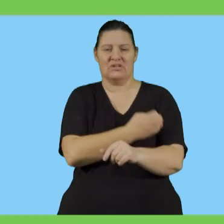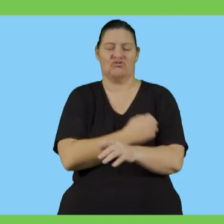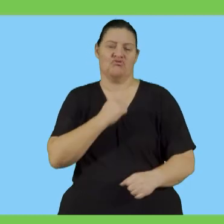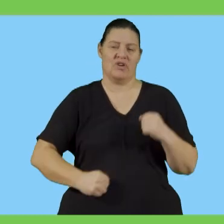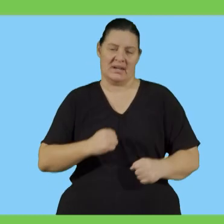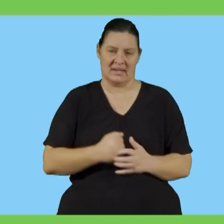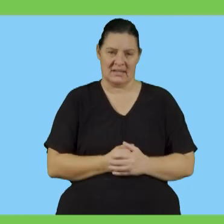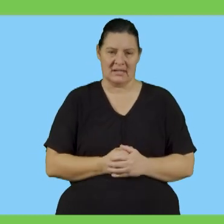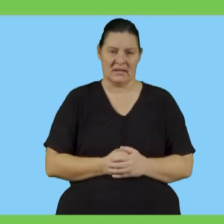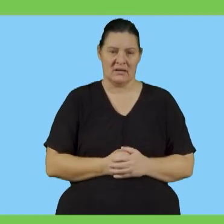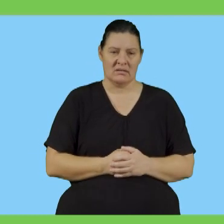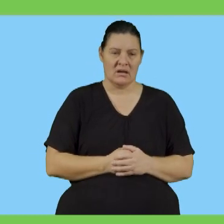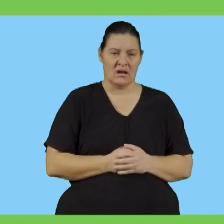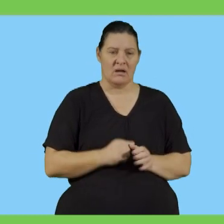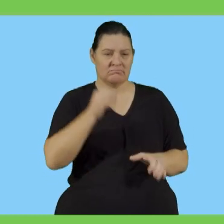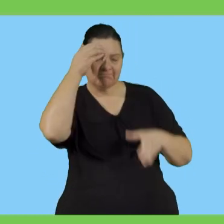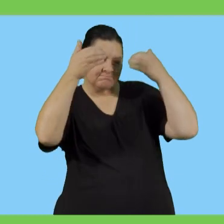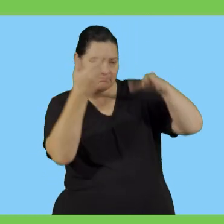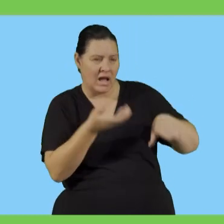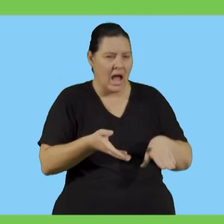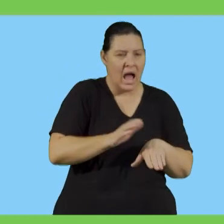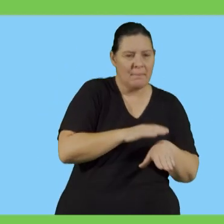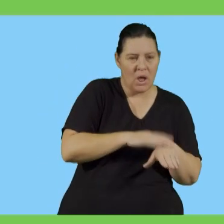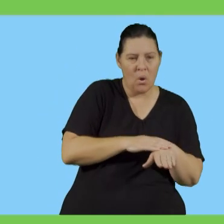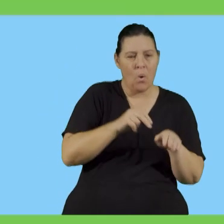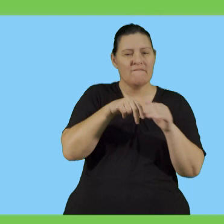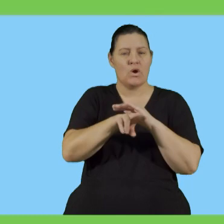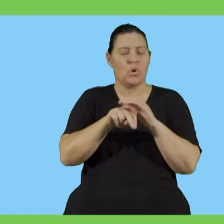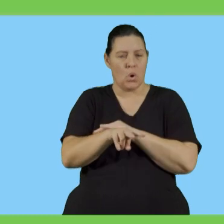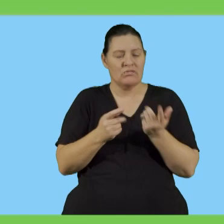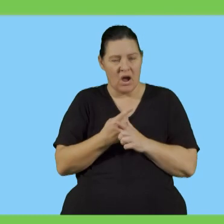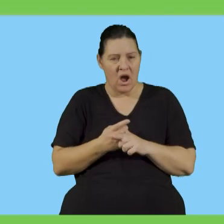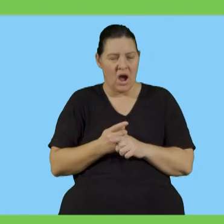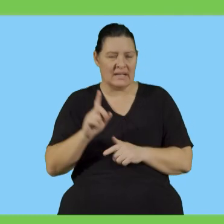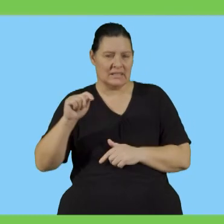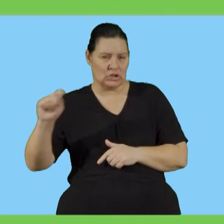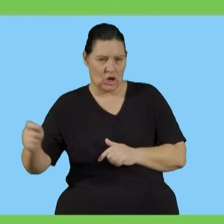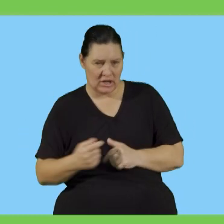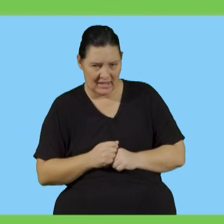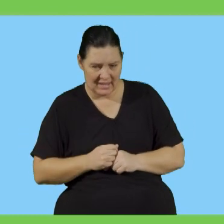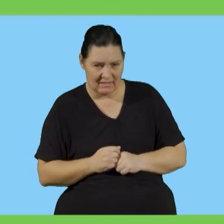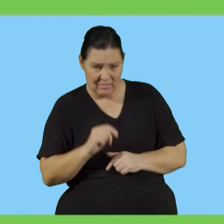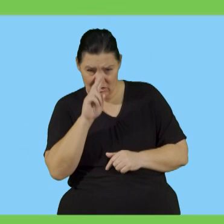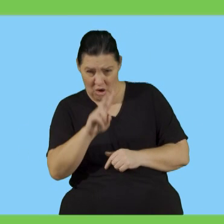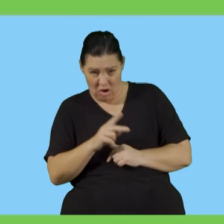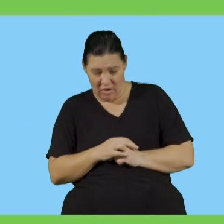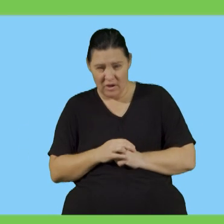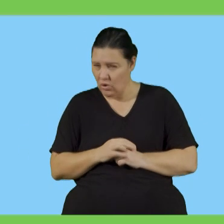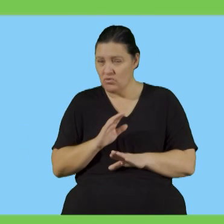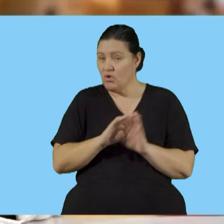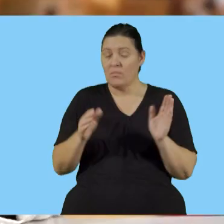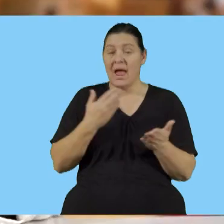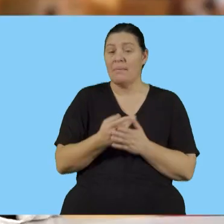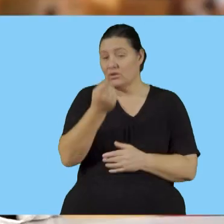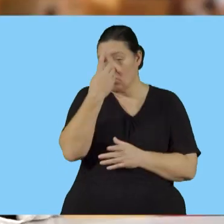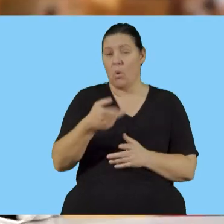to run. Creating and uploading videos on TikTok. If you remember the first time I saw you, I said you would not